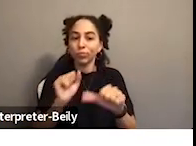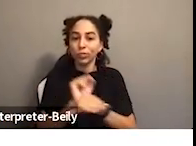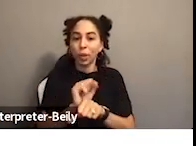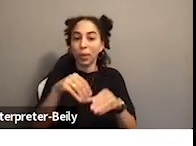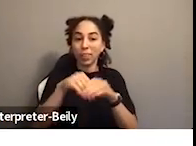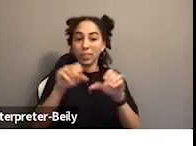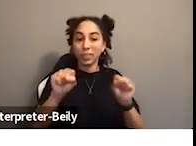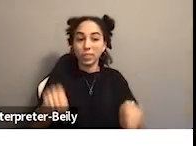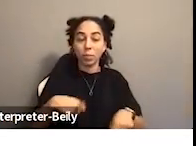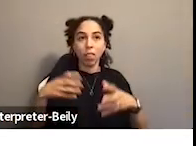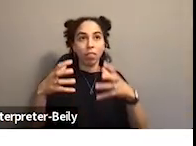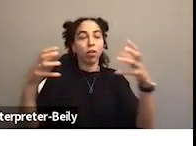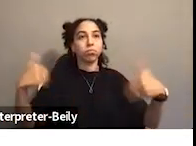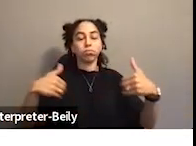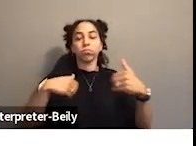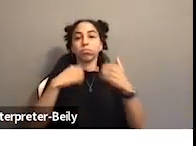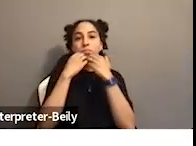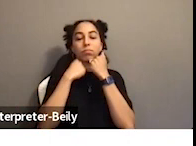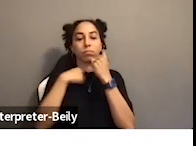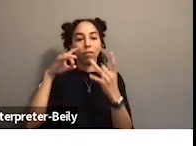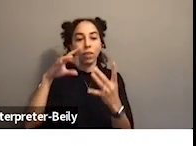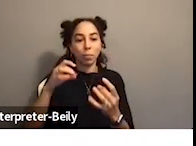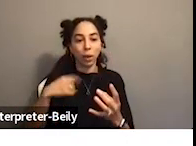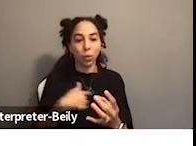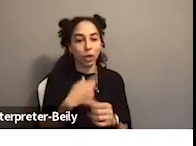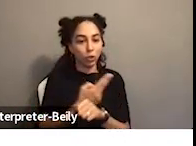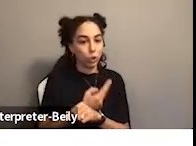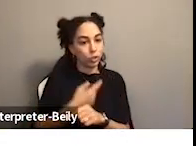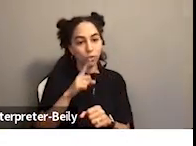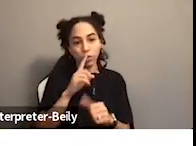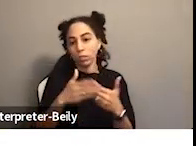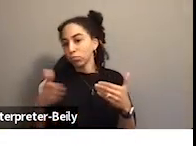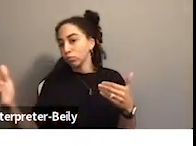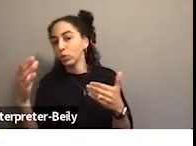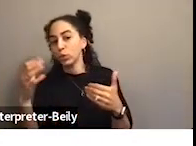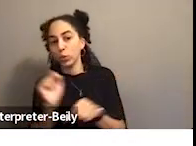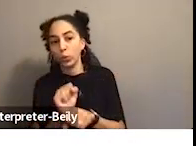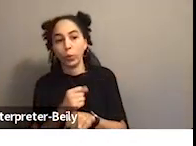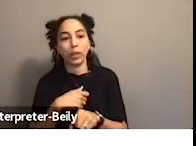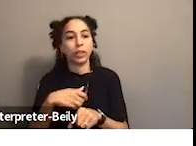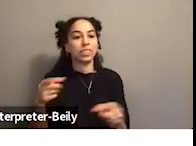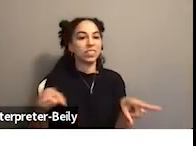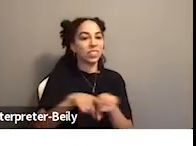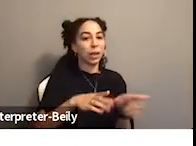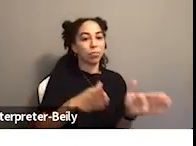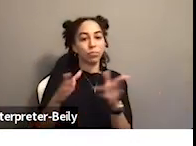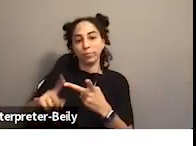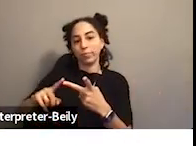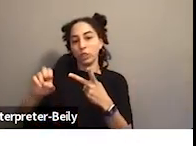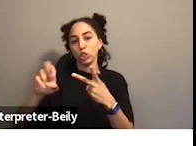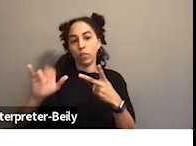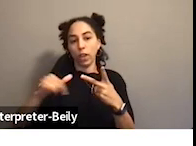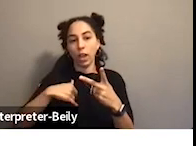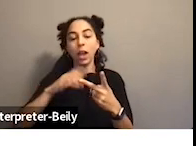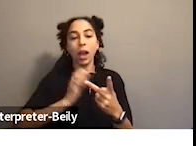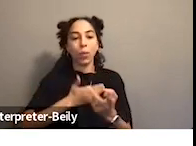of valuable feedback, which we're using to drive some future work. Same thing with the DSP survey. The Nysonger Center sent this